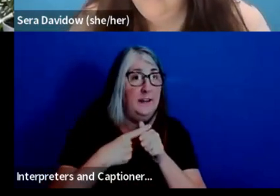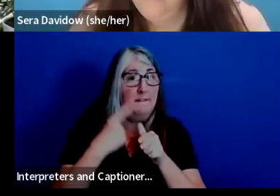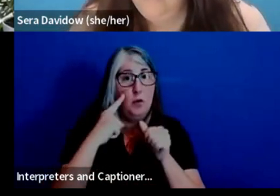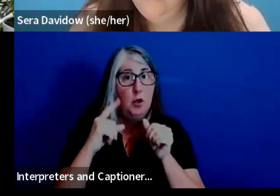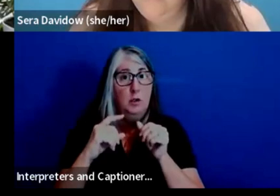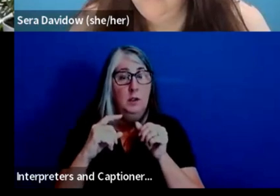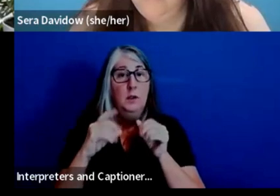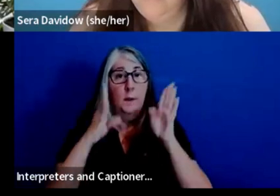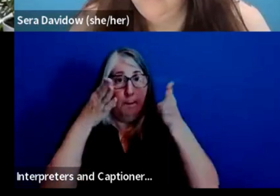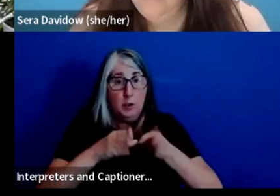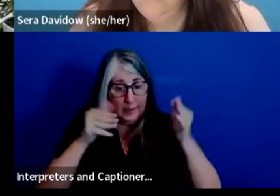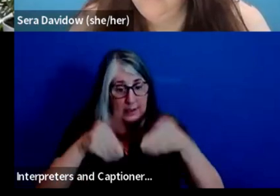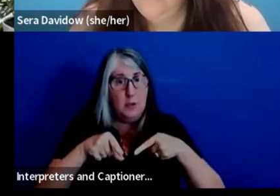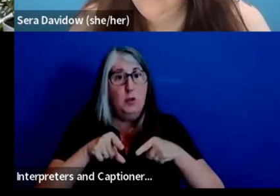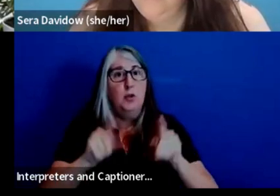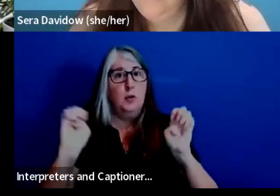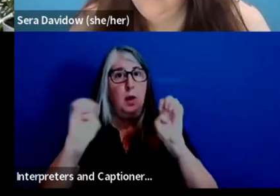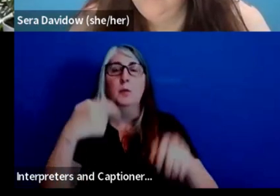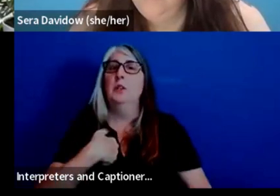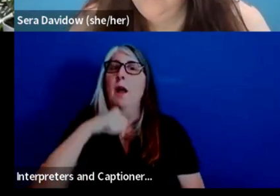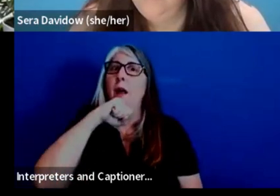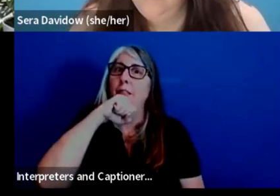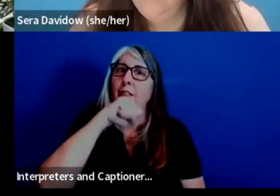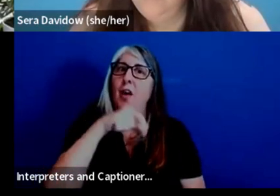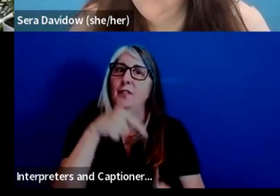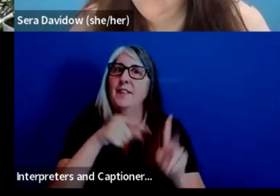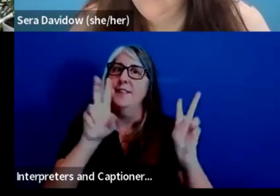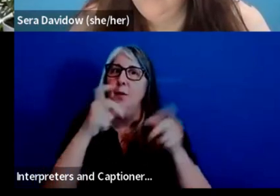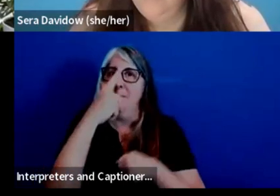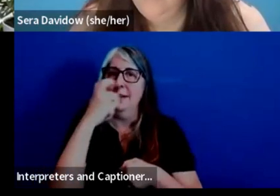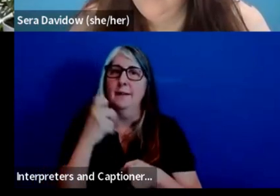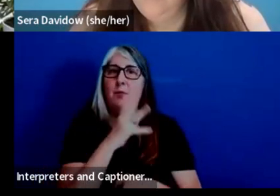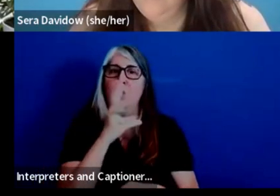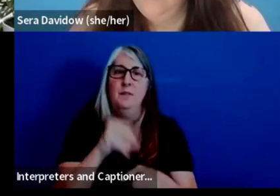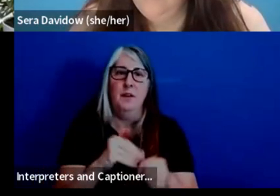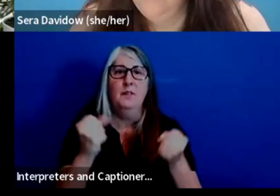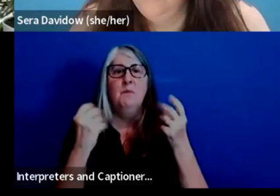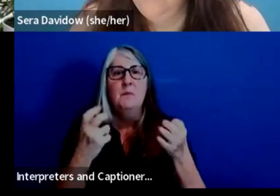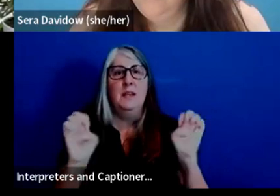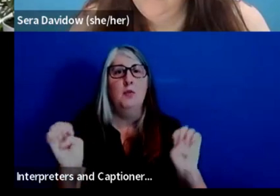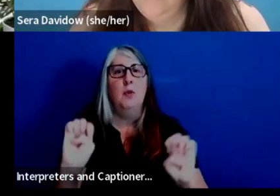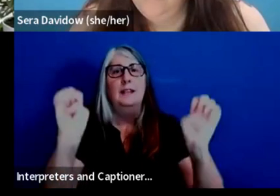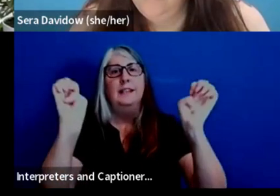response, which, by the way, is a love of mine because I have been so many horrible crises and